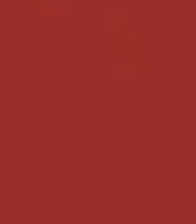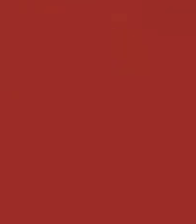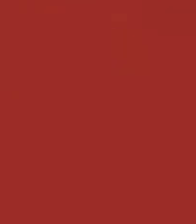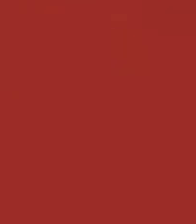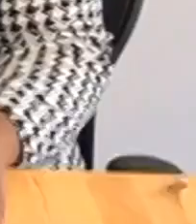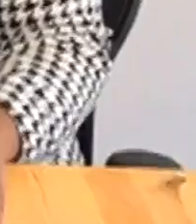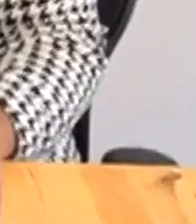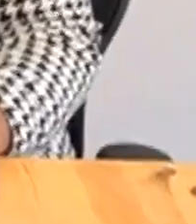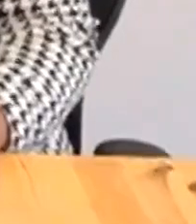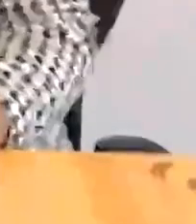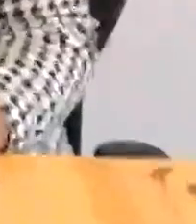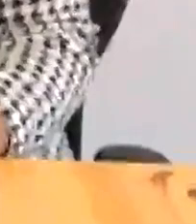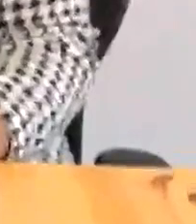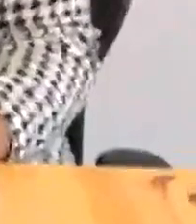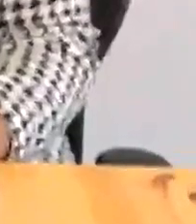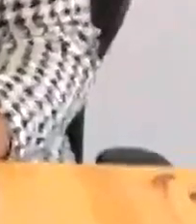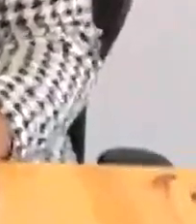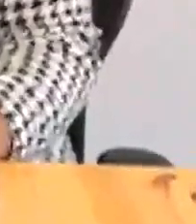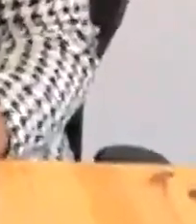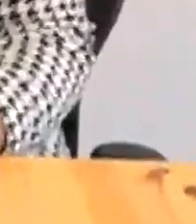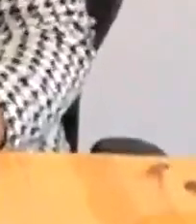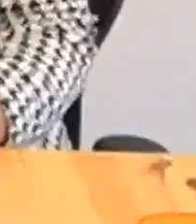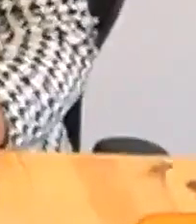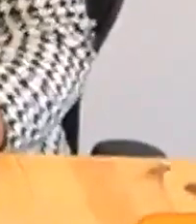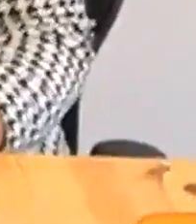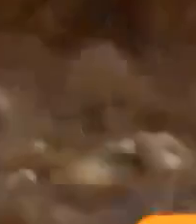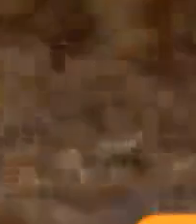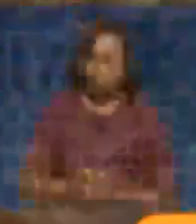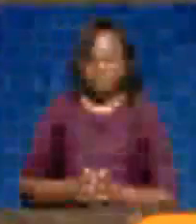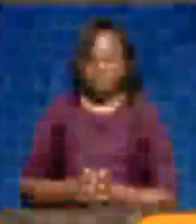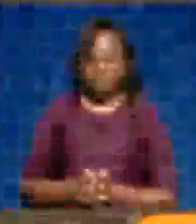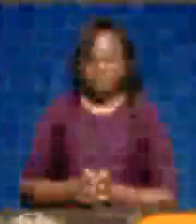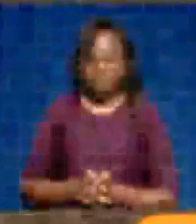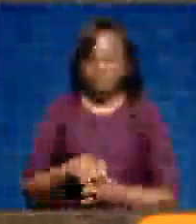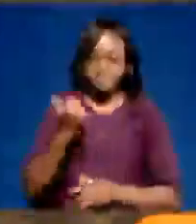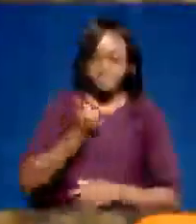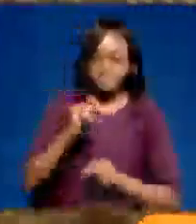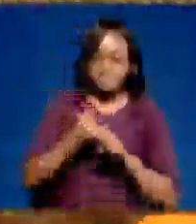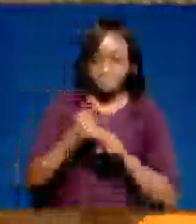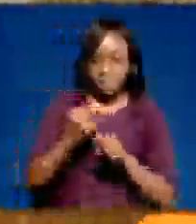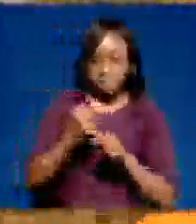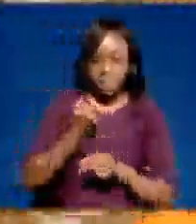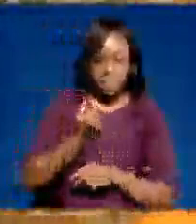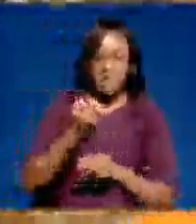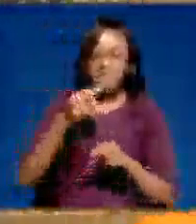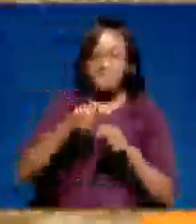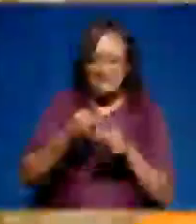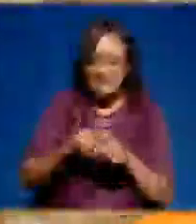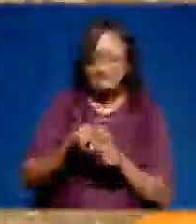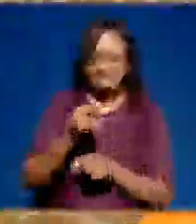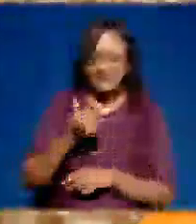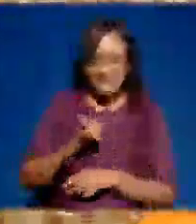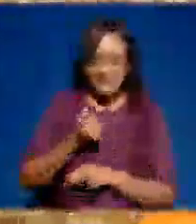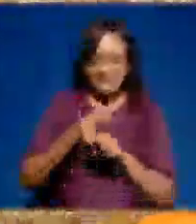Till number. Growing up, Josephine Adeti and her colleagues saw farmers in their area struggle to make profits from their